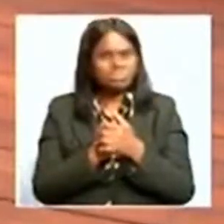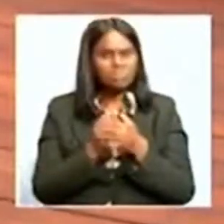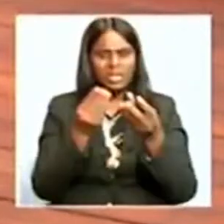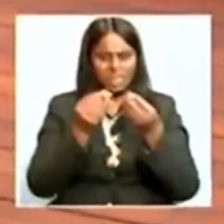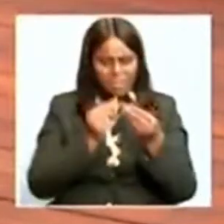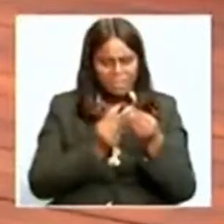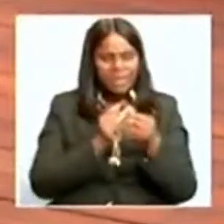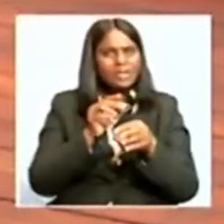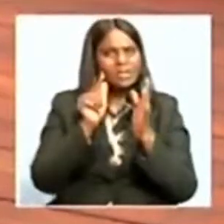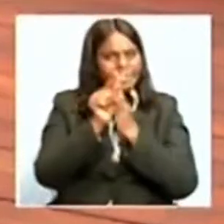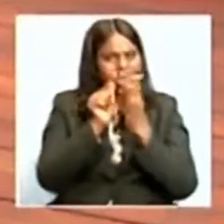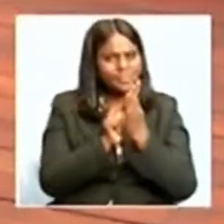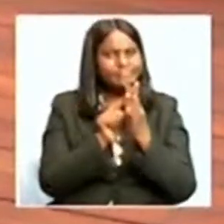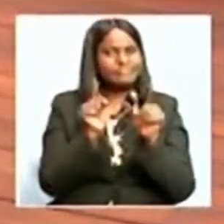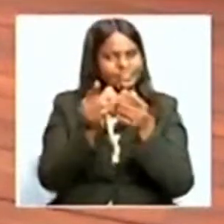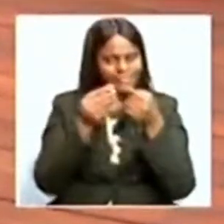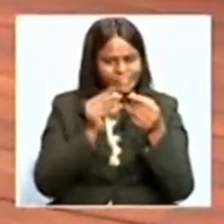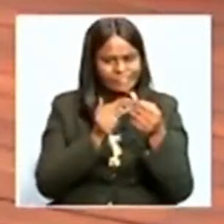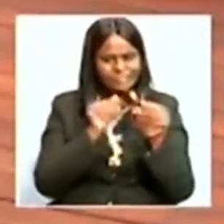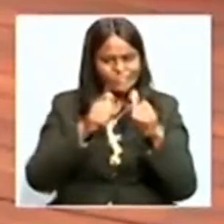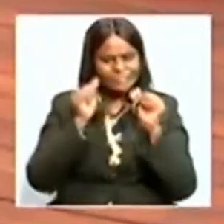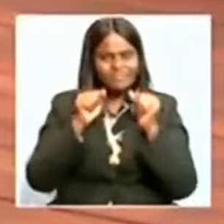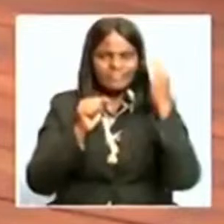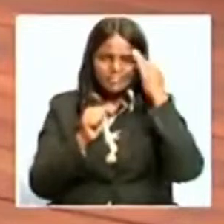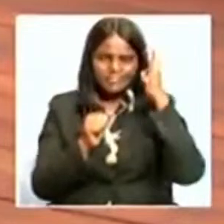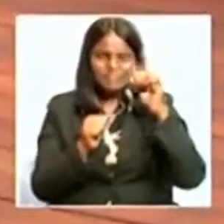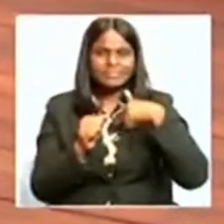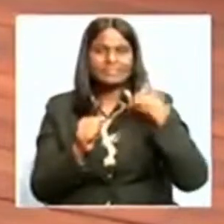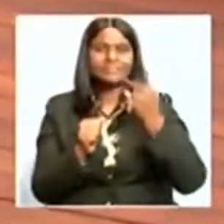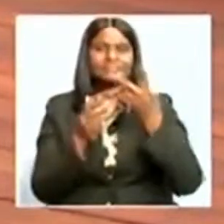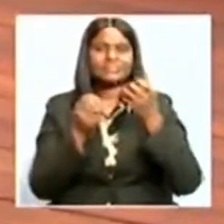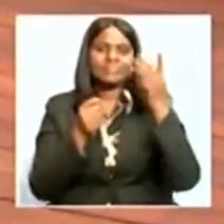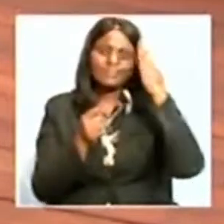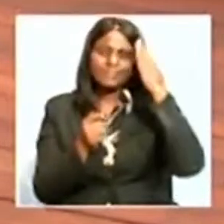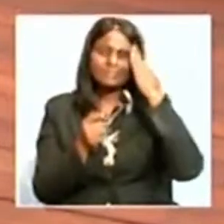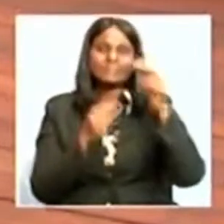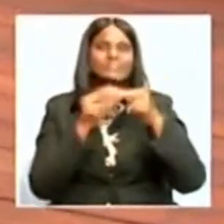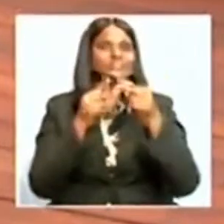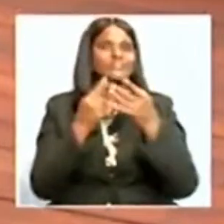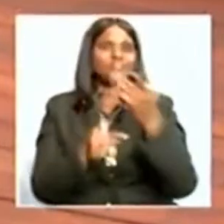the guidance, then we can know. Me, I just want to know, what does it mean?